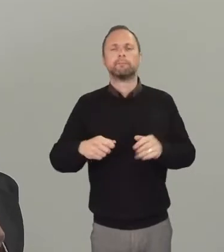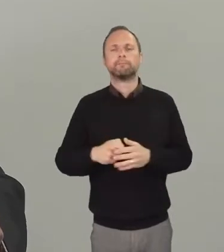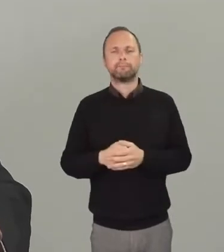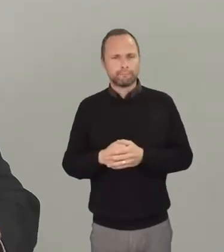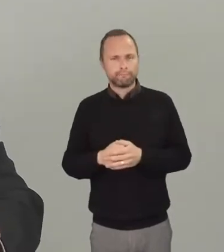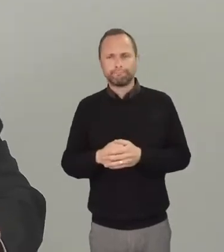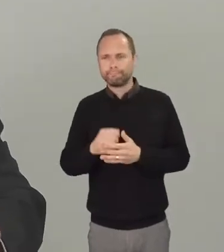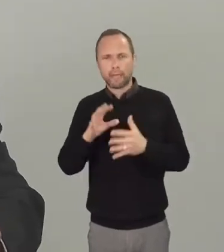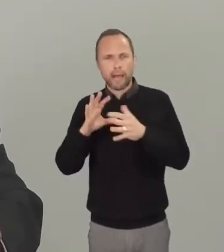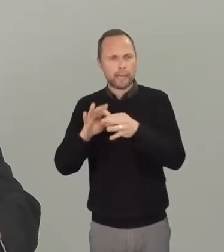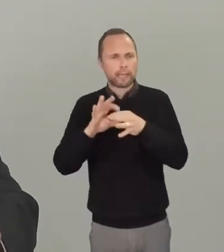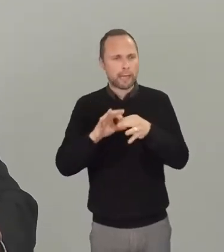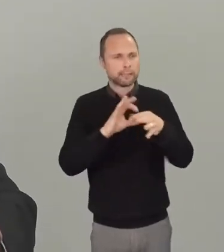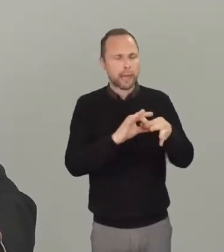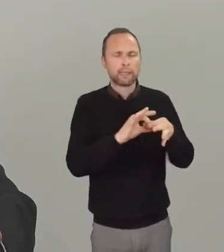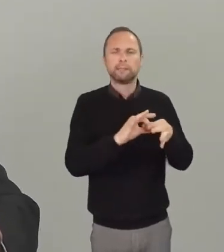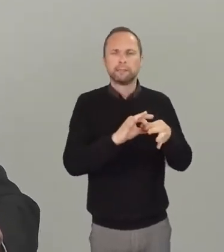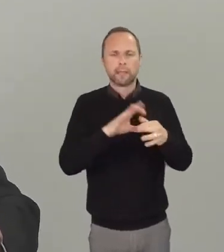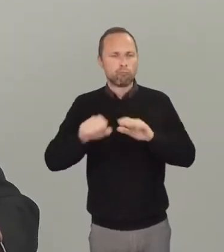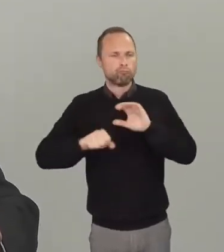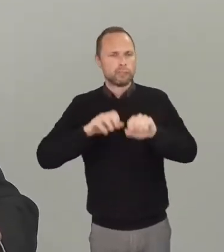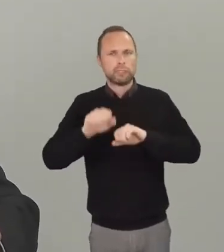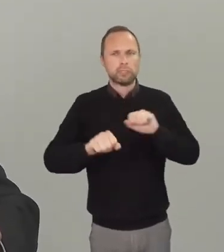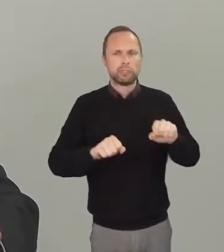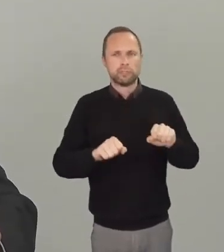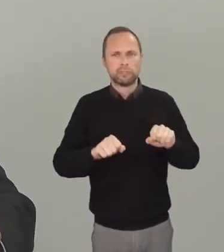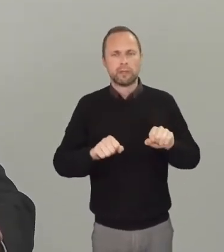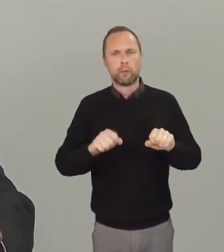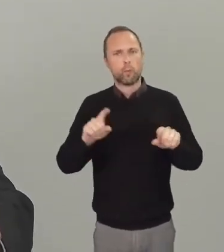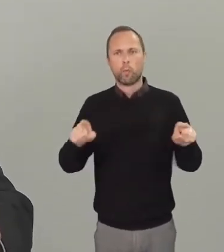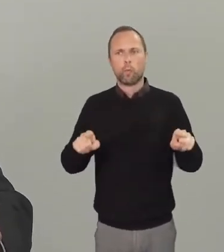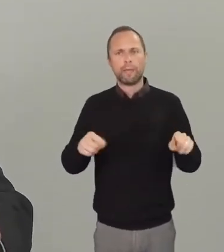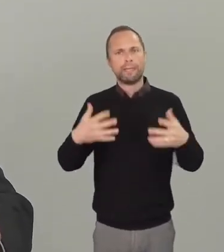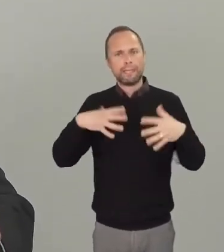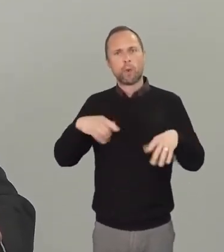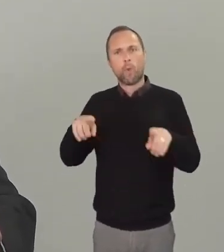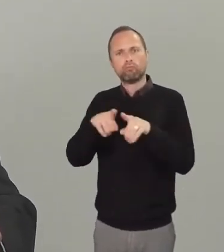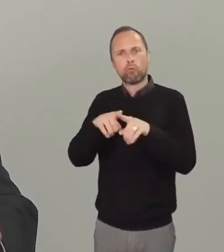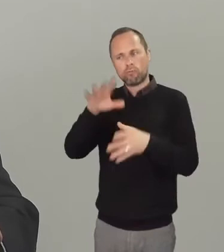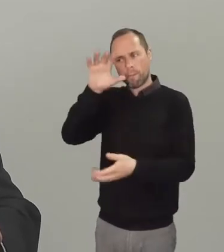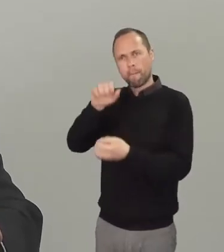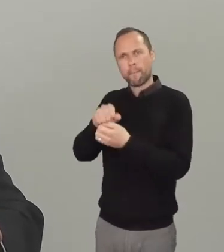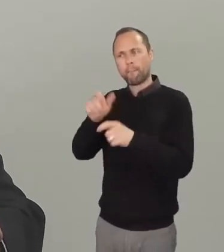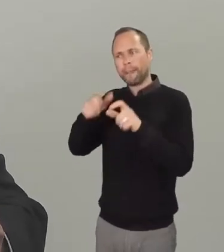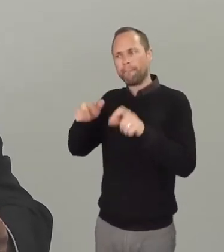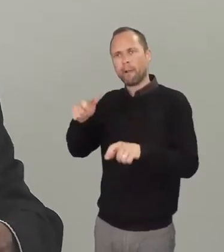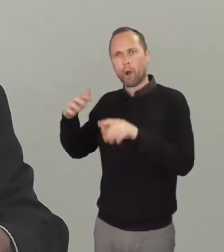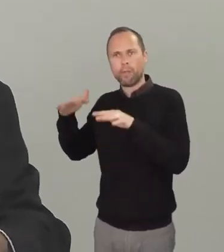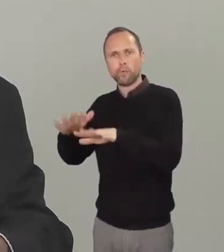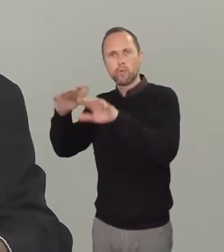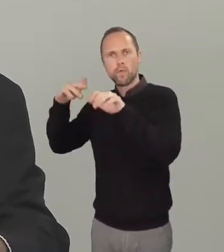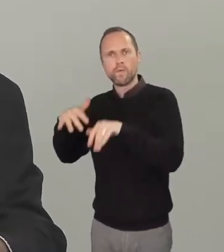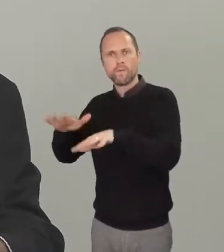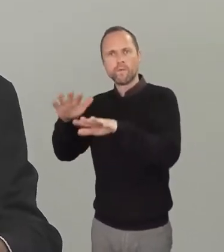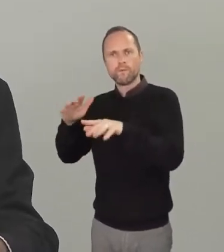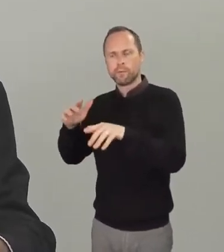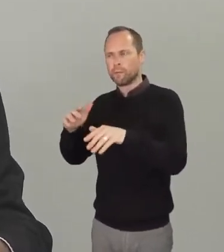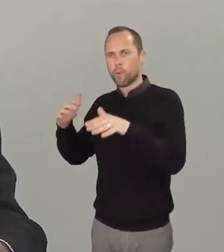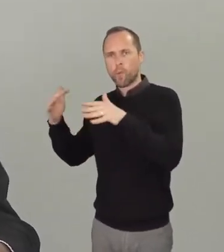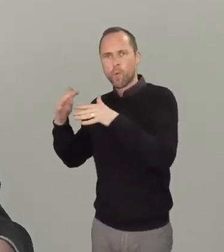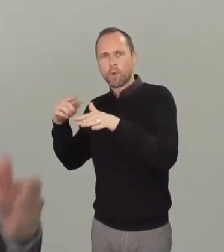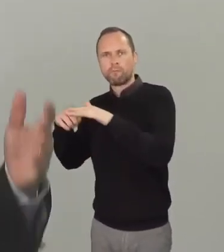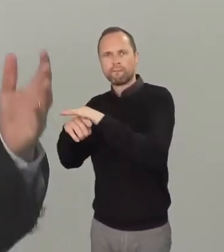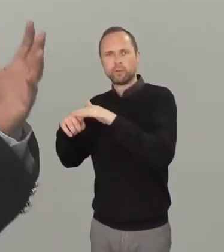forget those who are on the move in this way. As well as seeking to bring